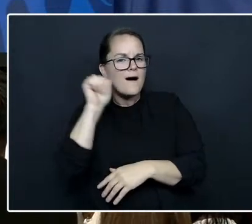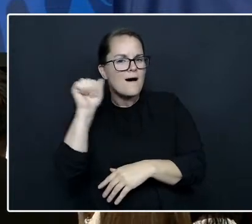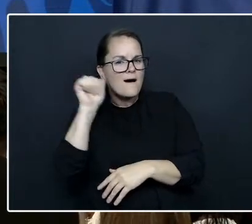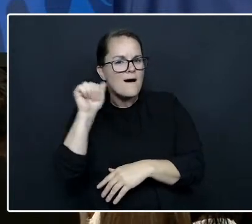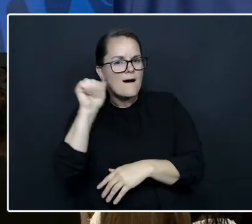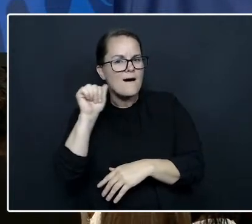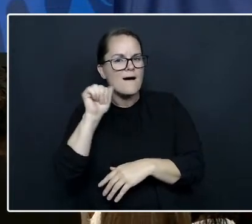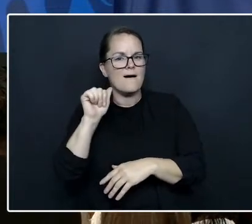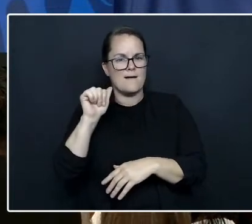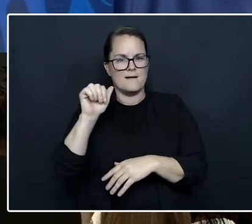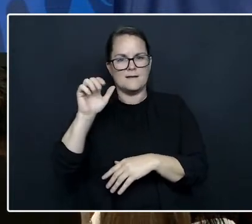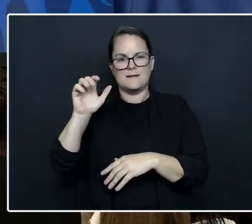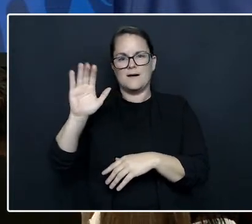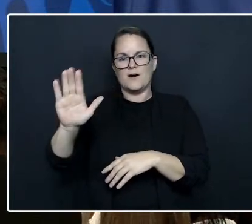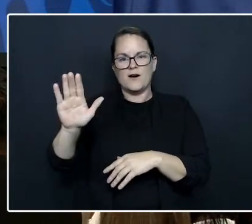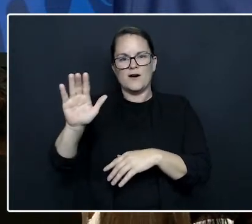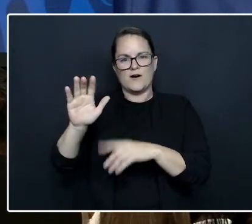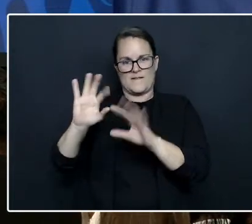people